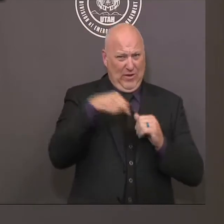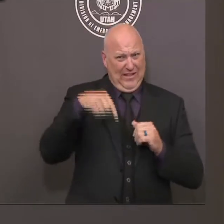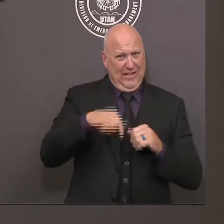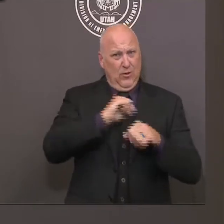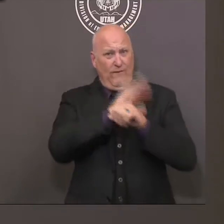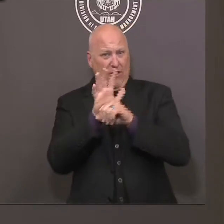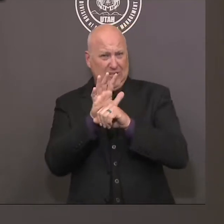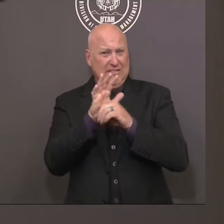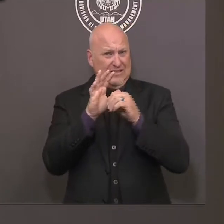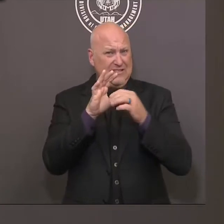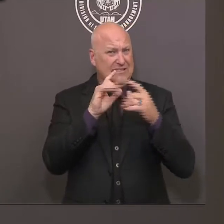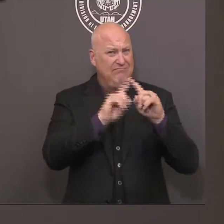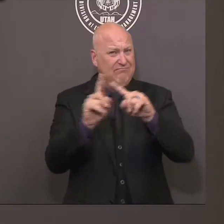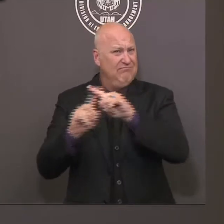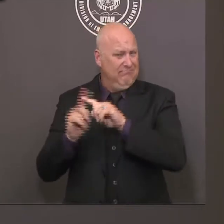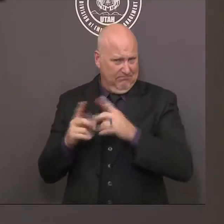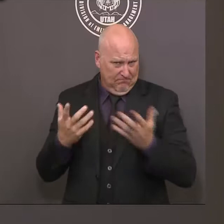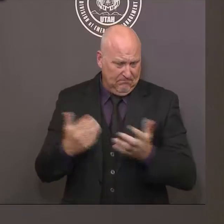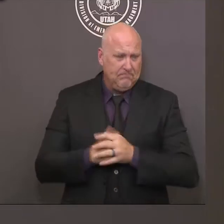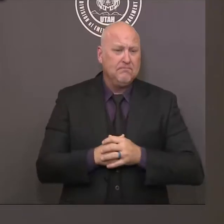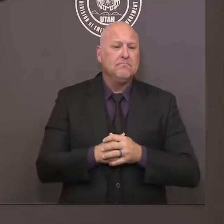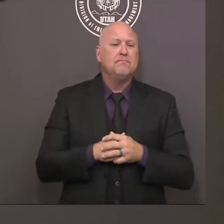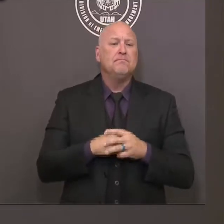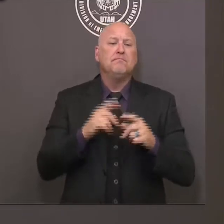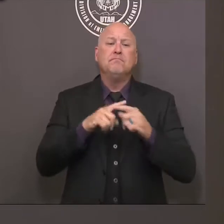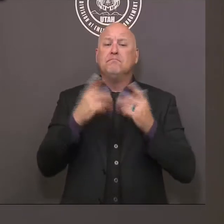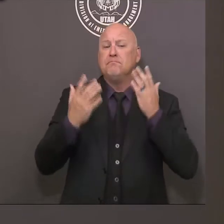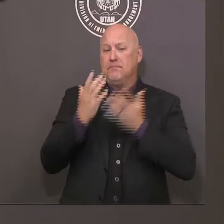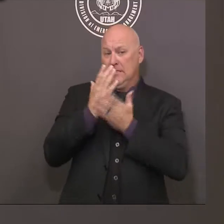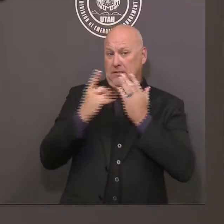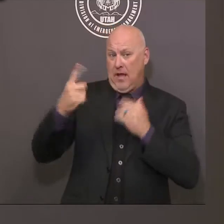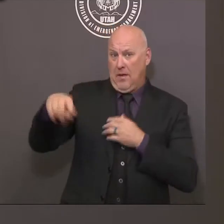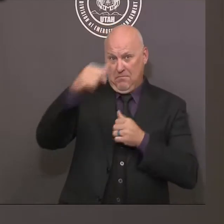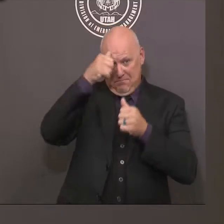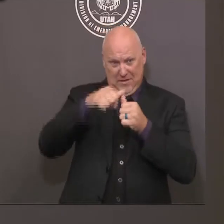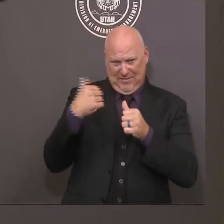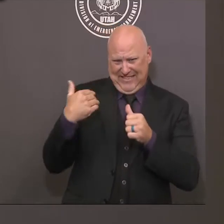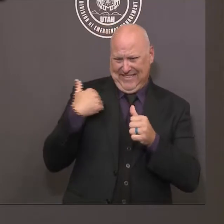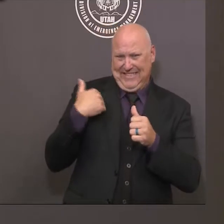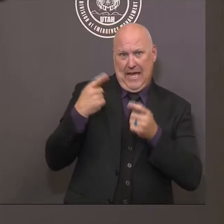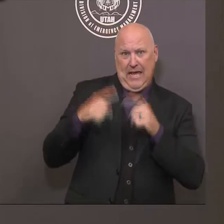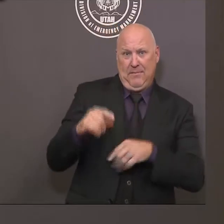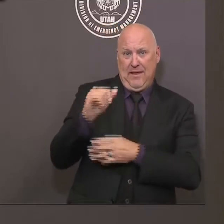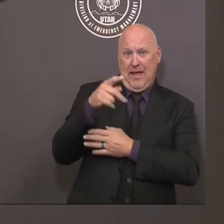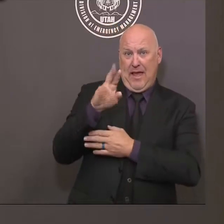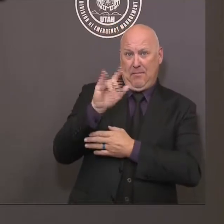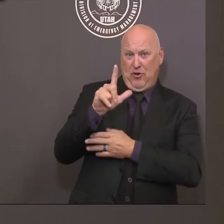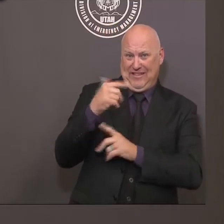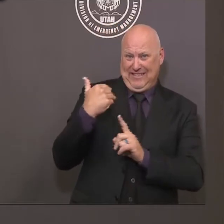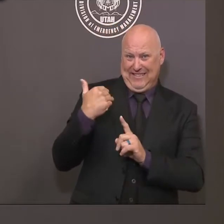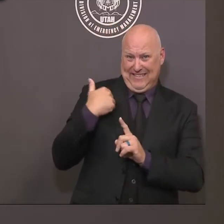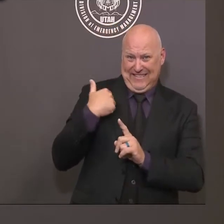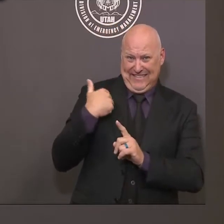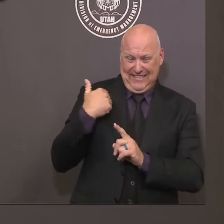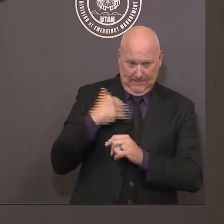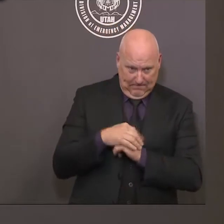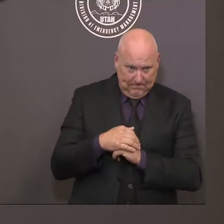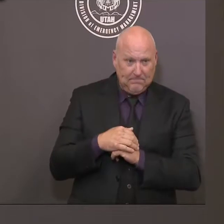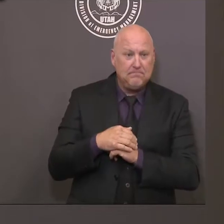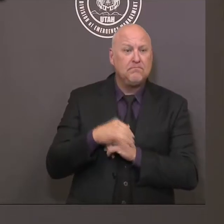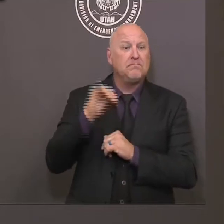to deal with, and maybe some of you remember, back in April, they moved the filing date for our tax returns, and that got moved to